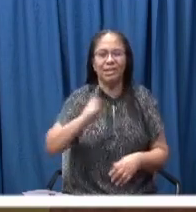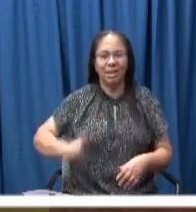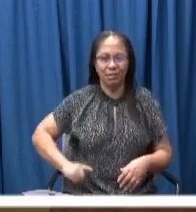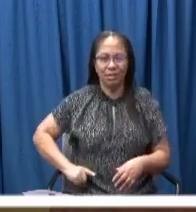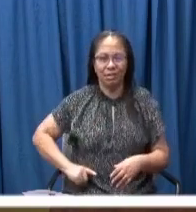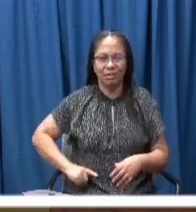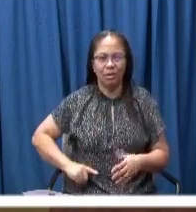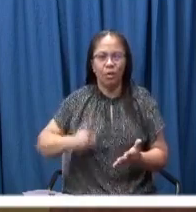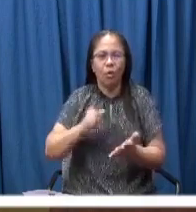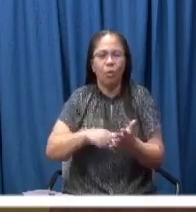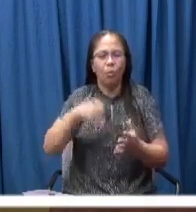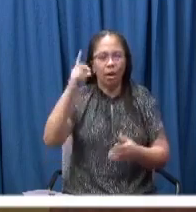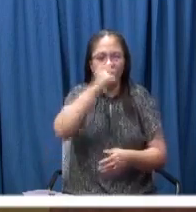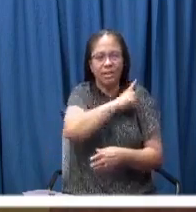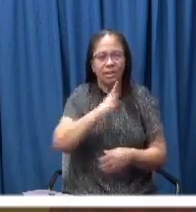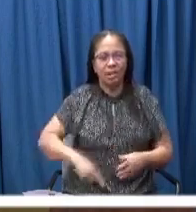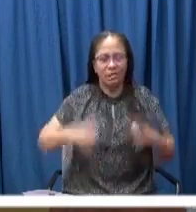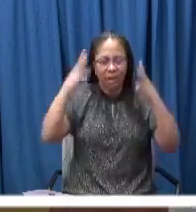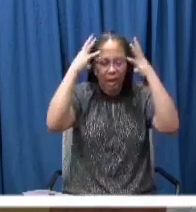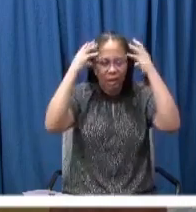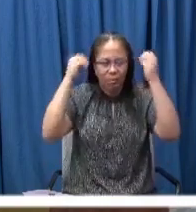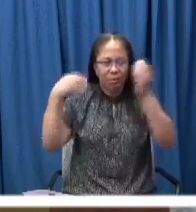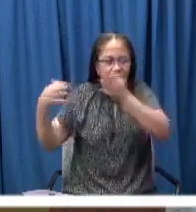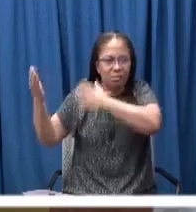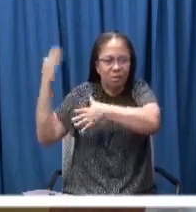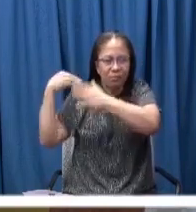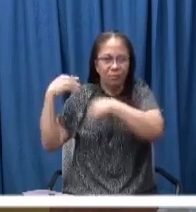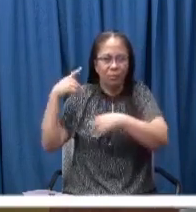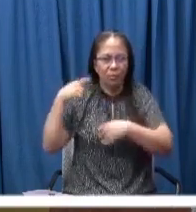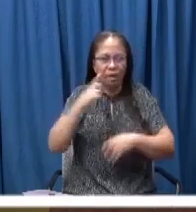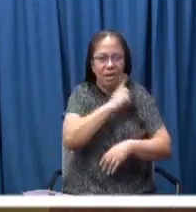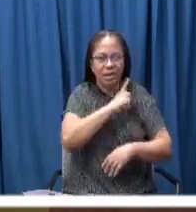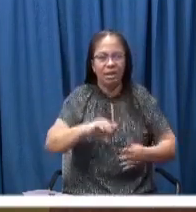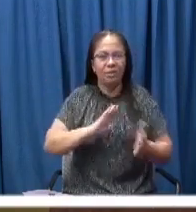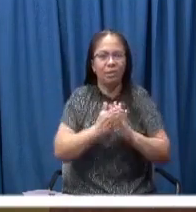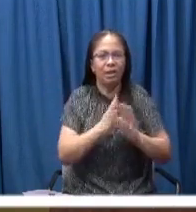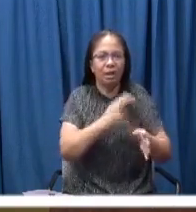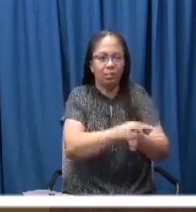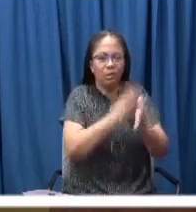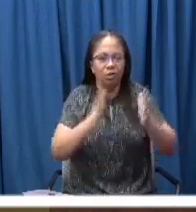to as he became the shepherd of Israel, its king.